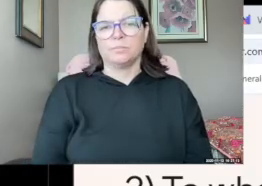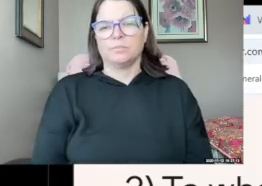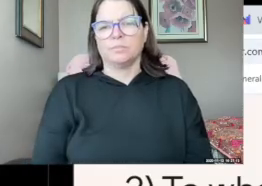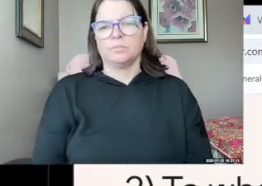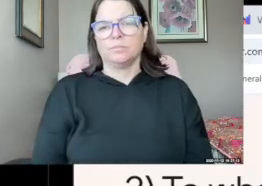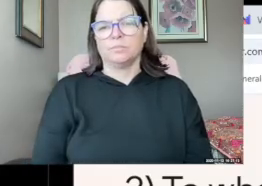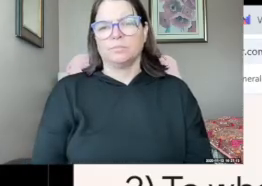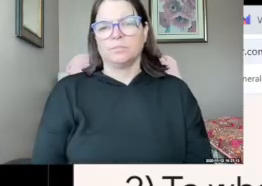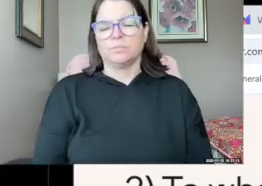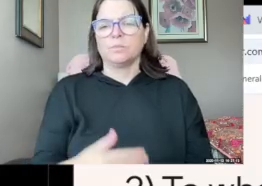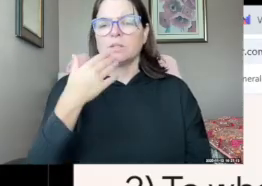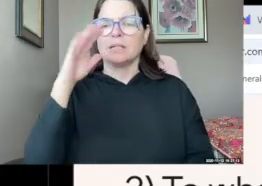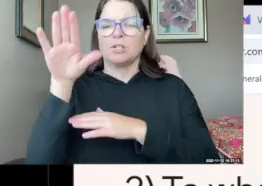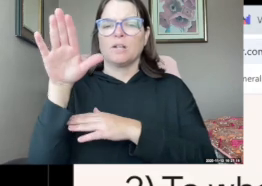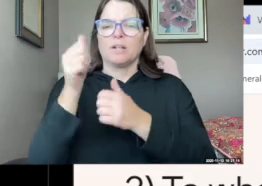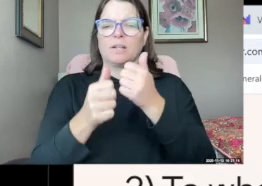Please go ahead, Ray.